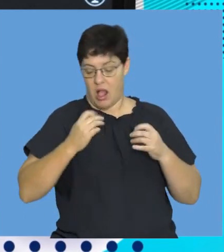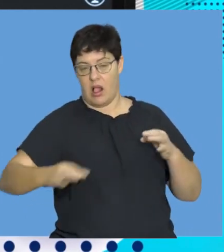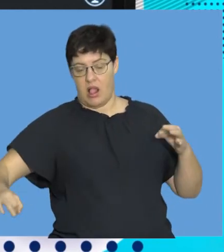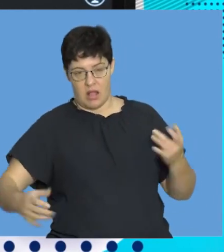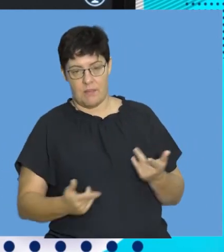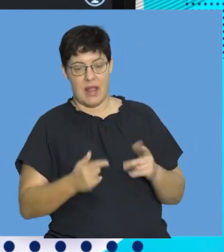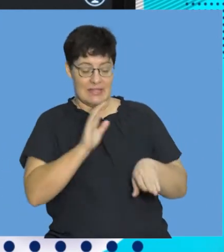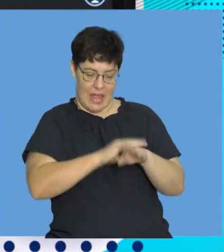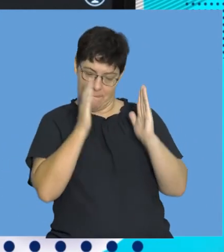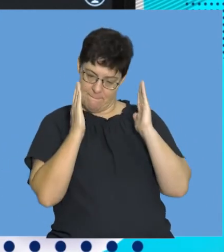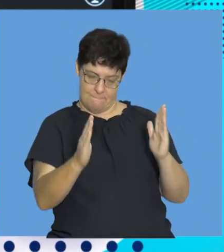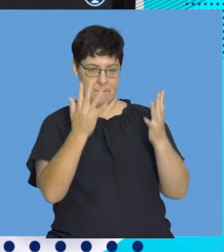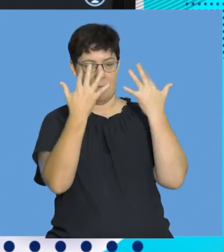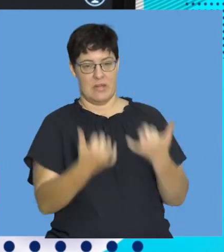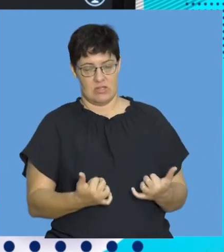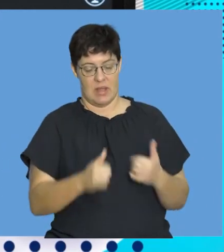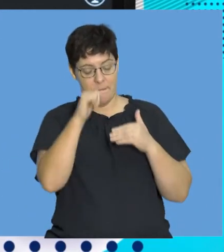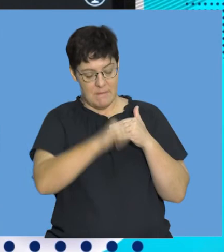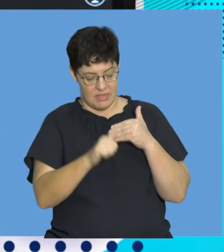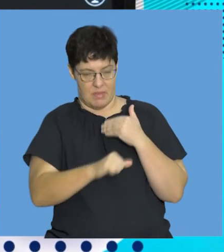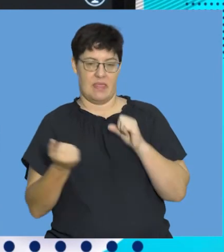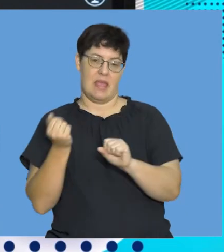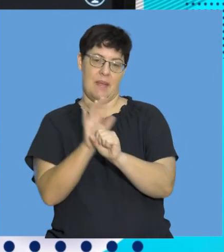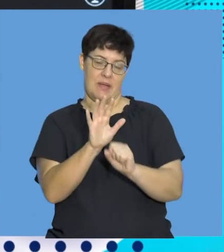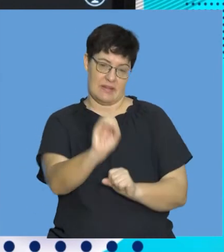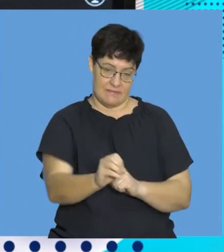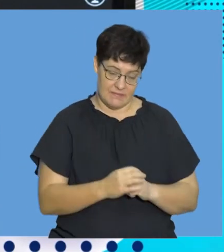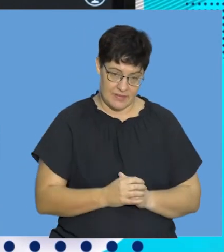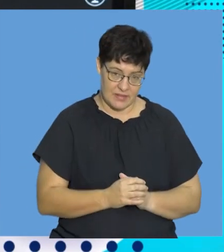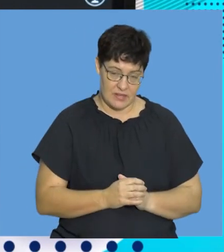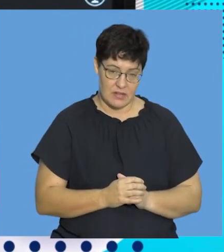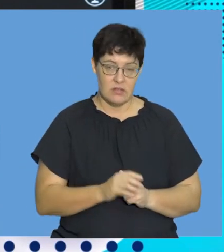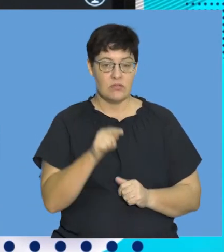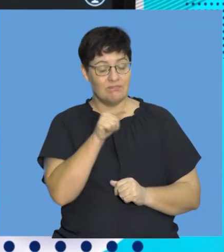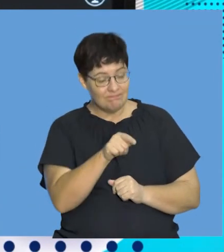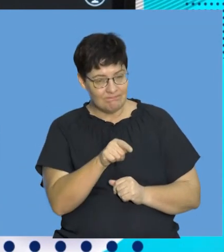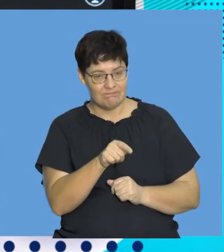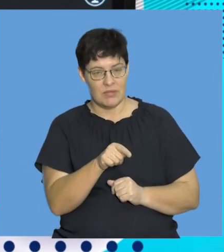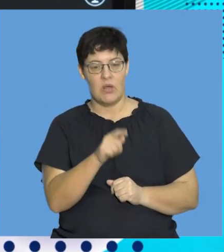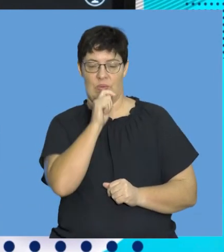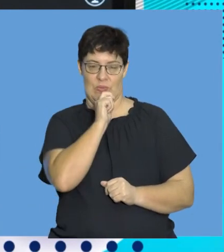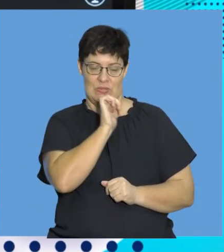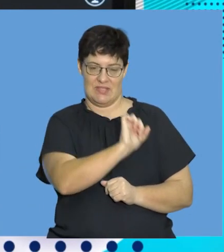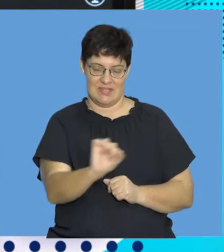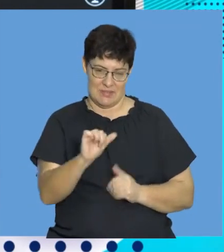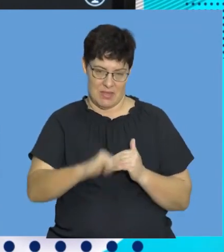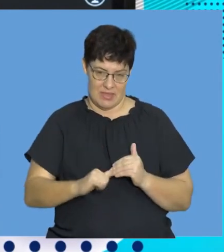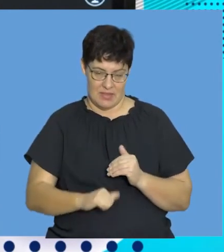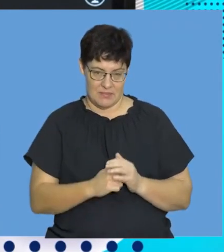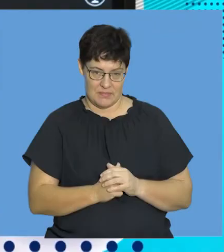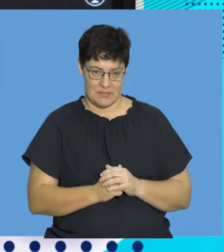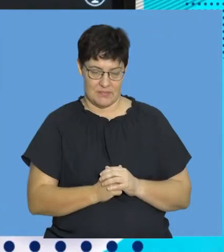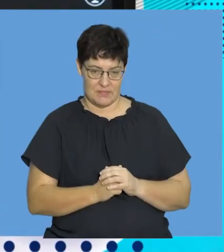period and the months for which you will be using that will impact on that budget period. Very